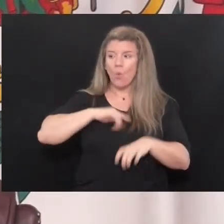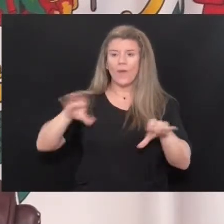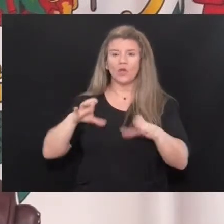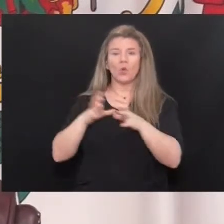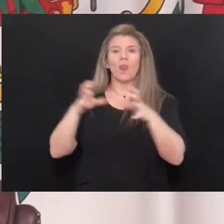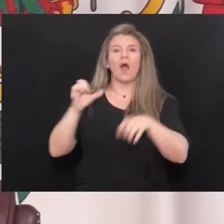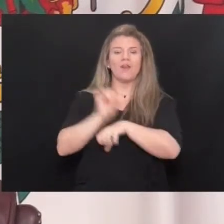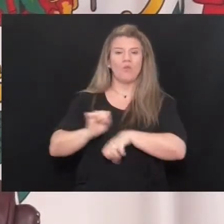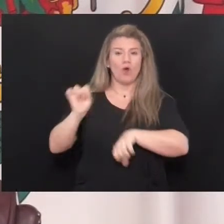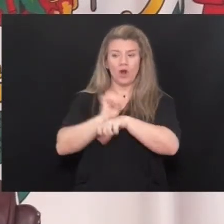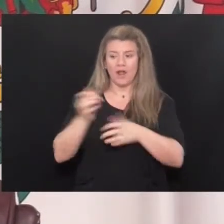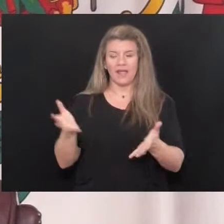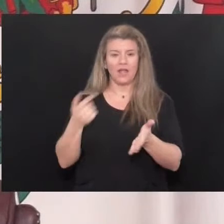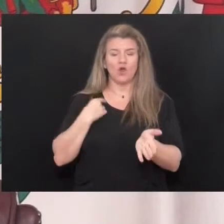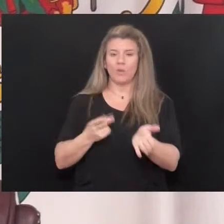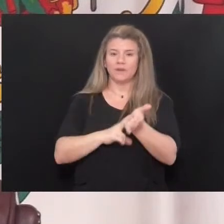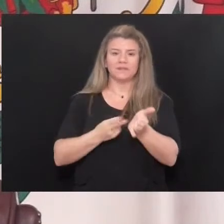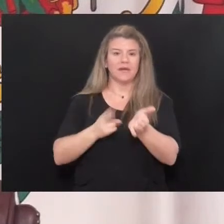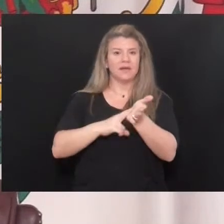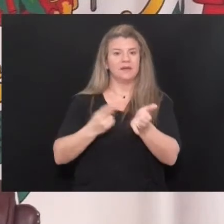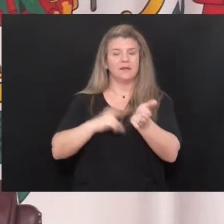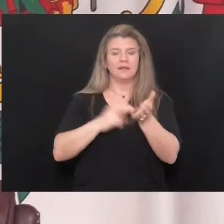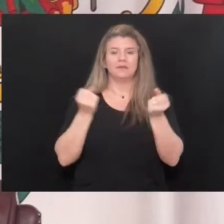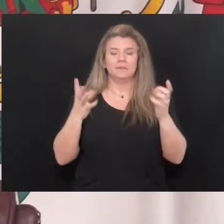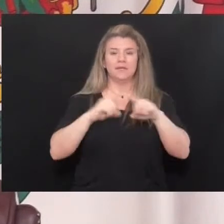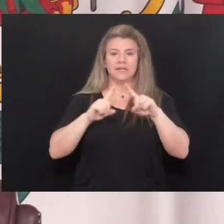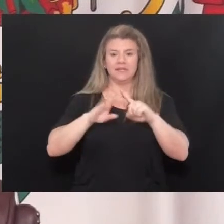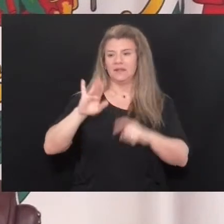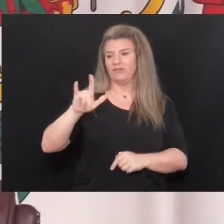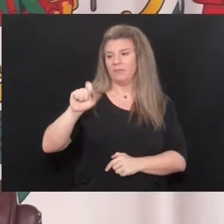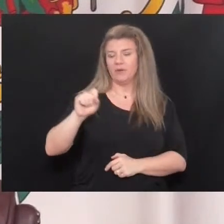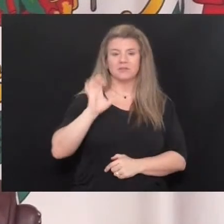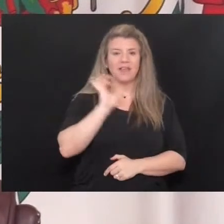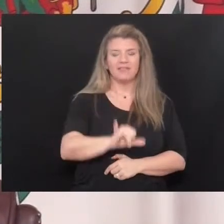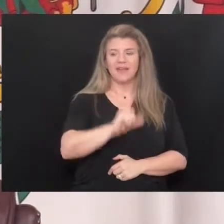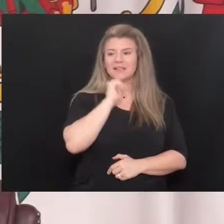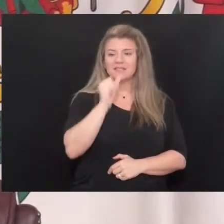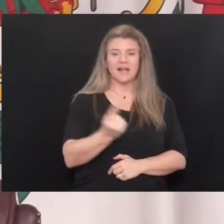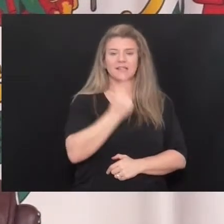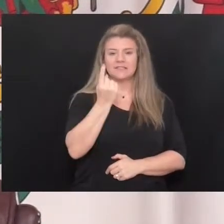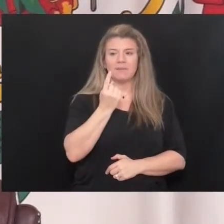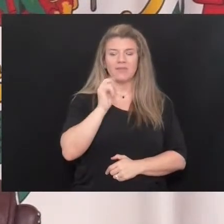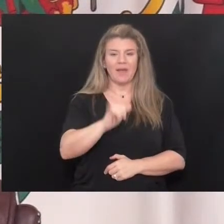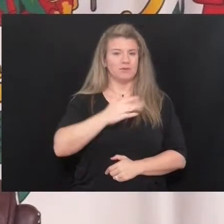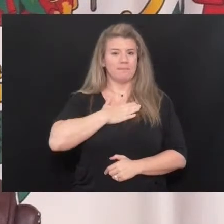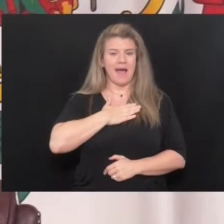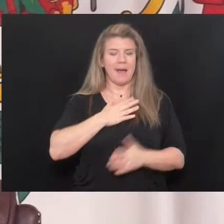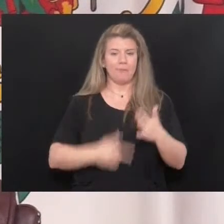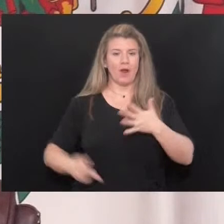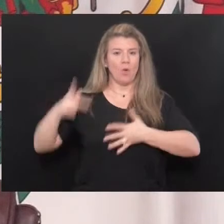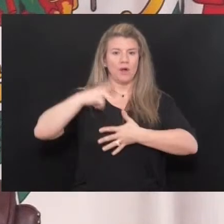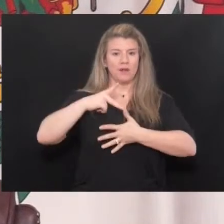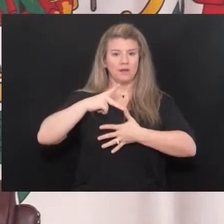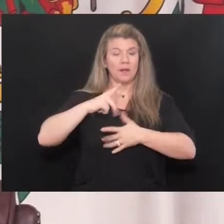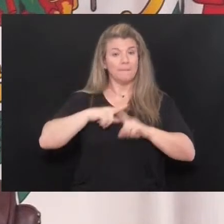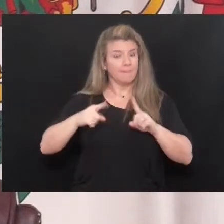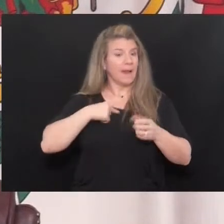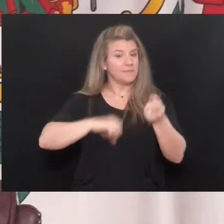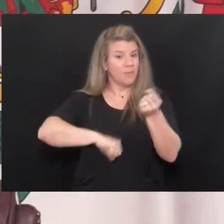here, and we sign lots and lots and lots of different bills, and this is not something that I put as a priority, but I am